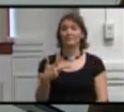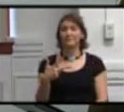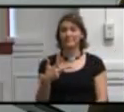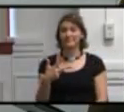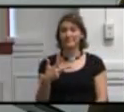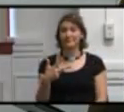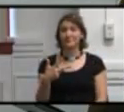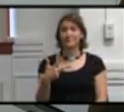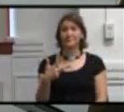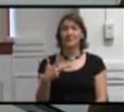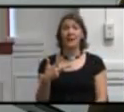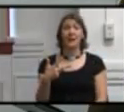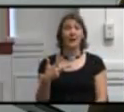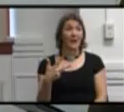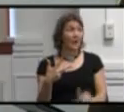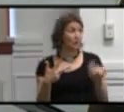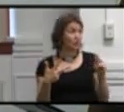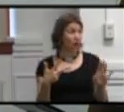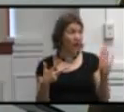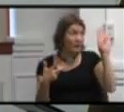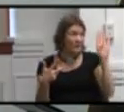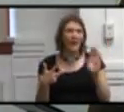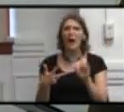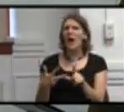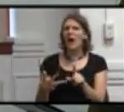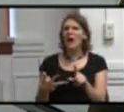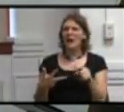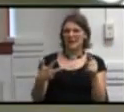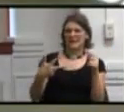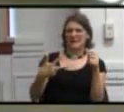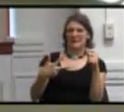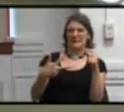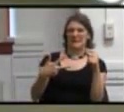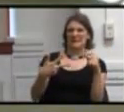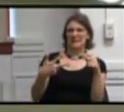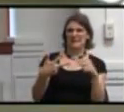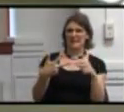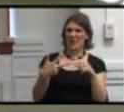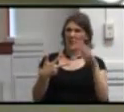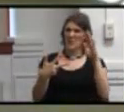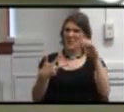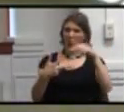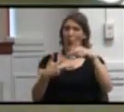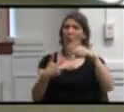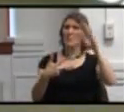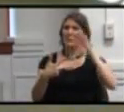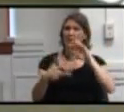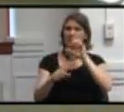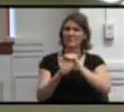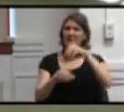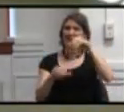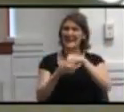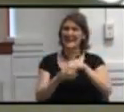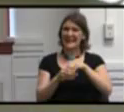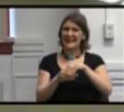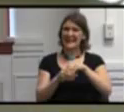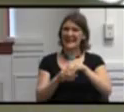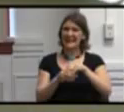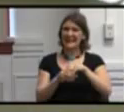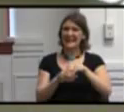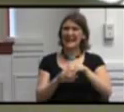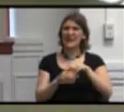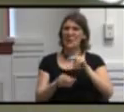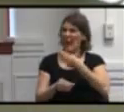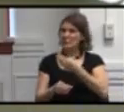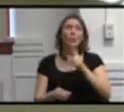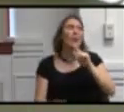$5,300. Yes, John? Is Brown Enterprise really in South Londonderry, New Hampshire? No, they're from South Londonderry, Vermont.